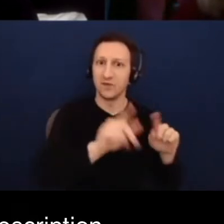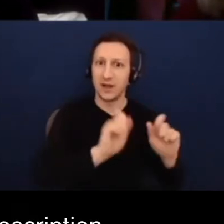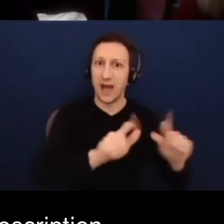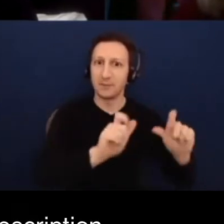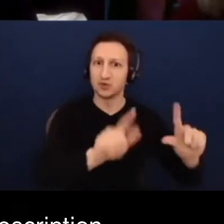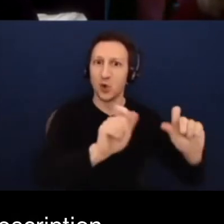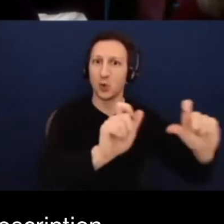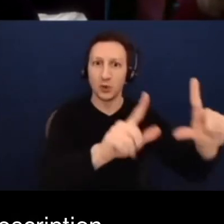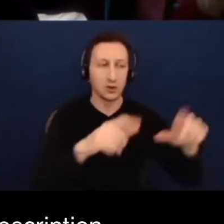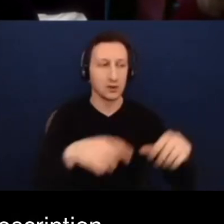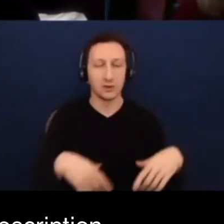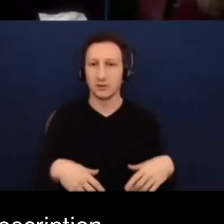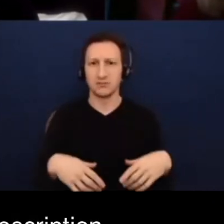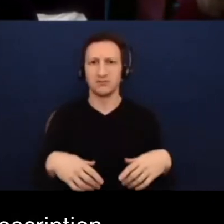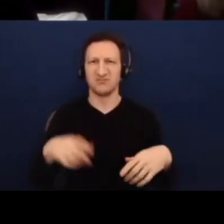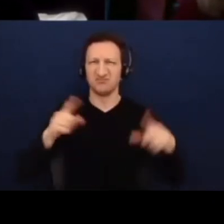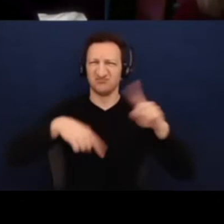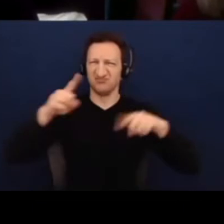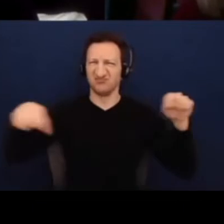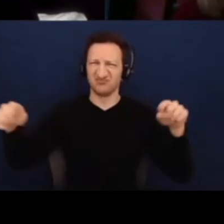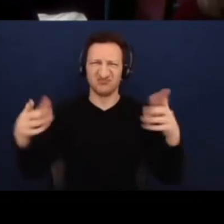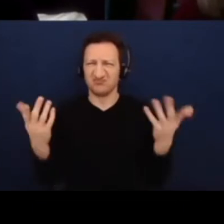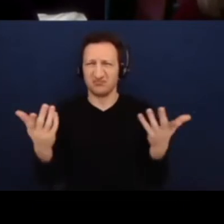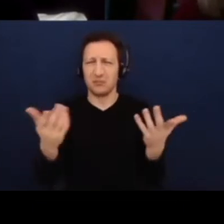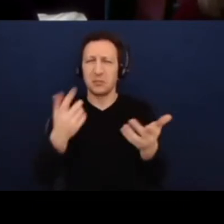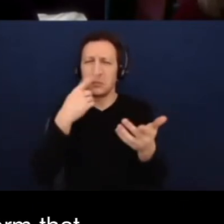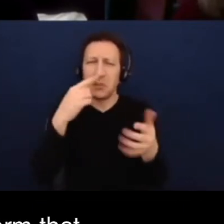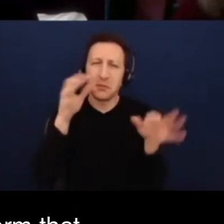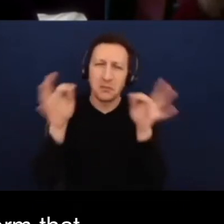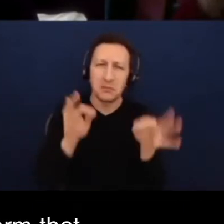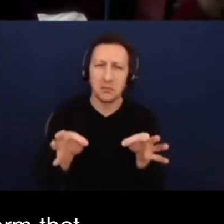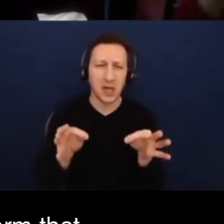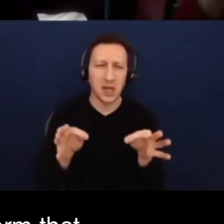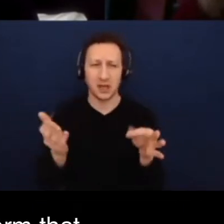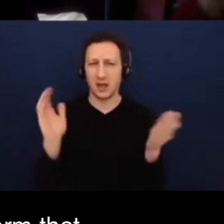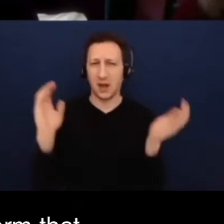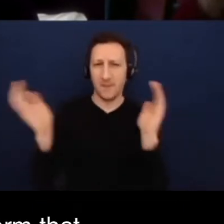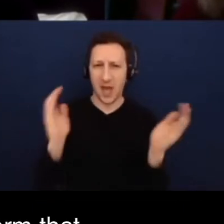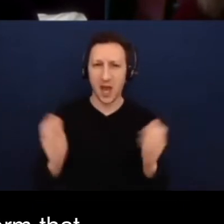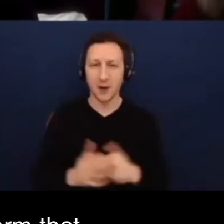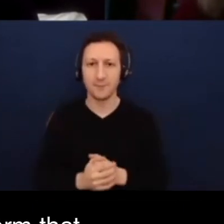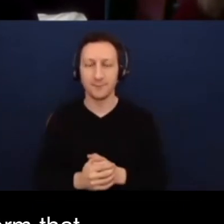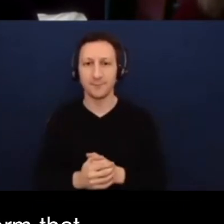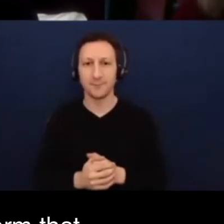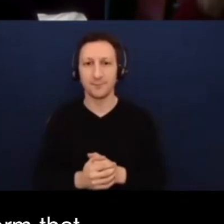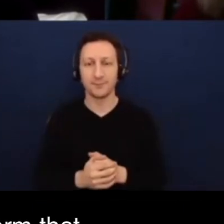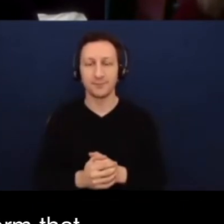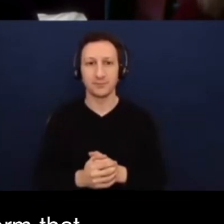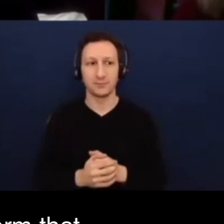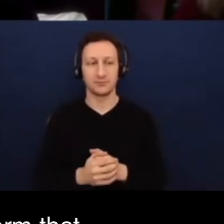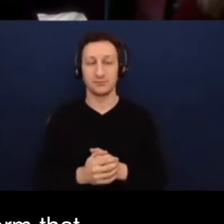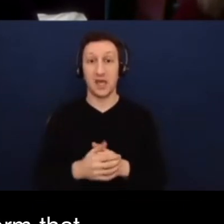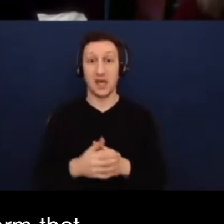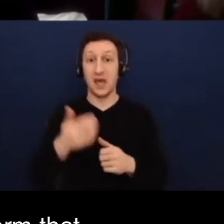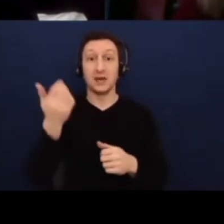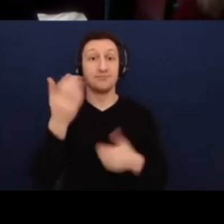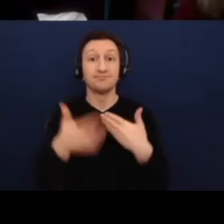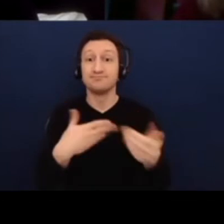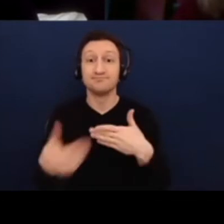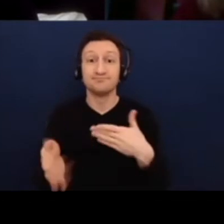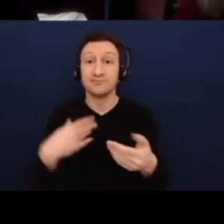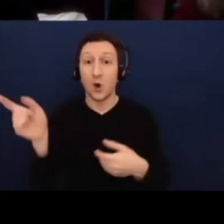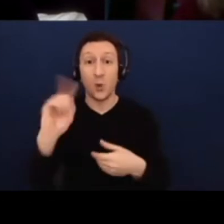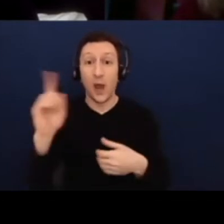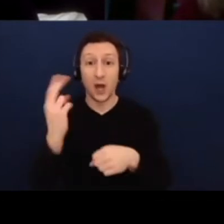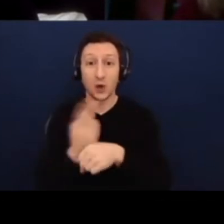everywhere. We have audio description all over the world of culture more and more every day. But every platform that implements audio description in the